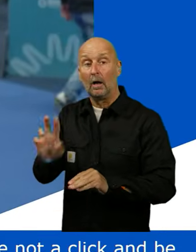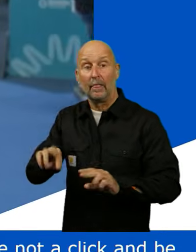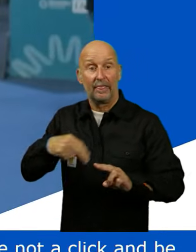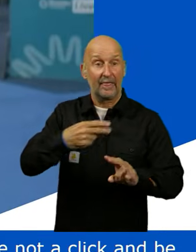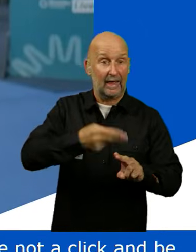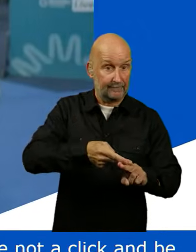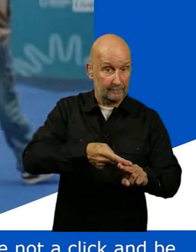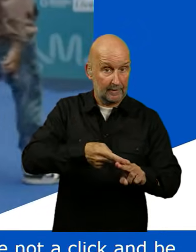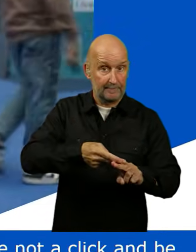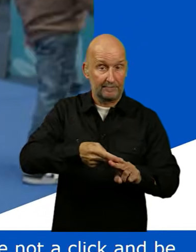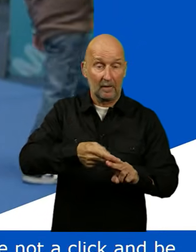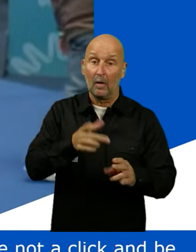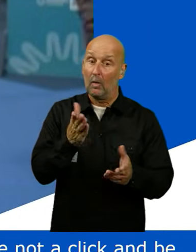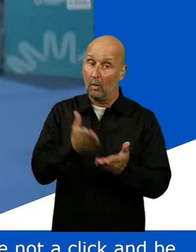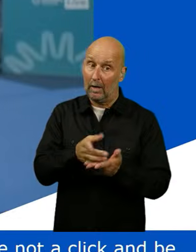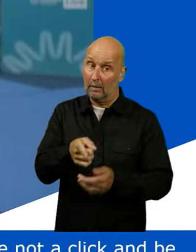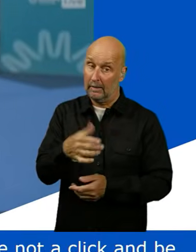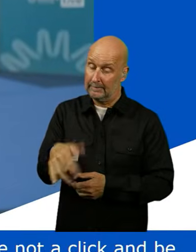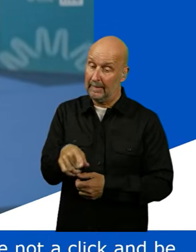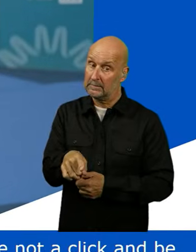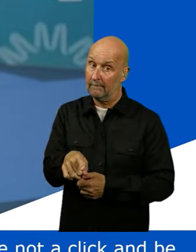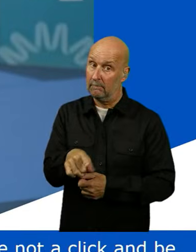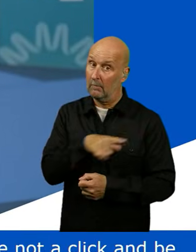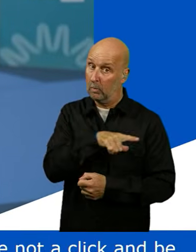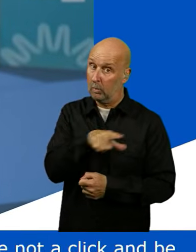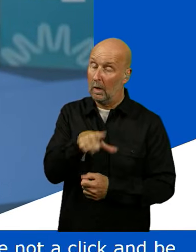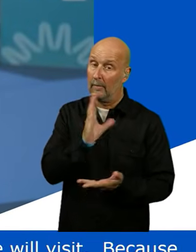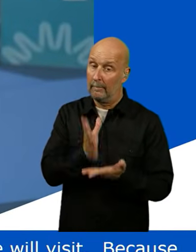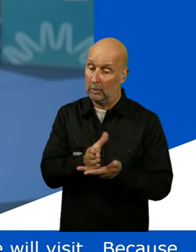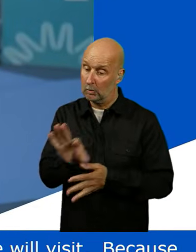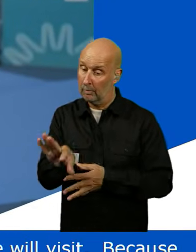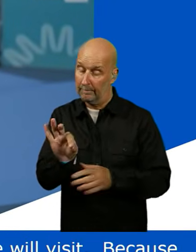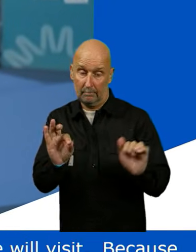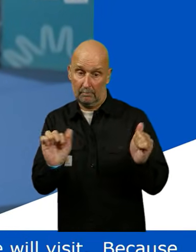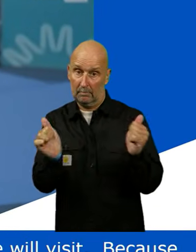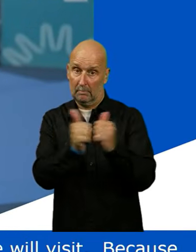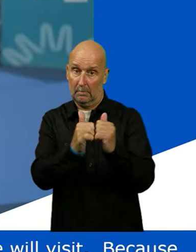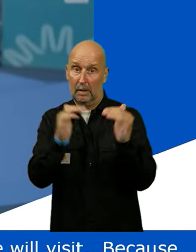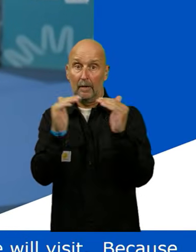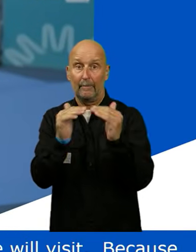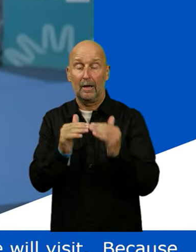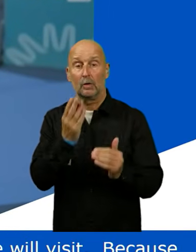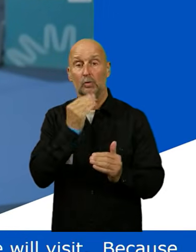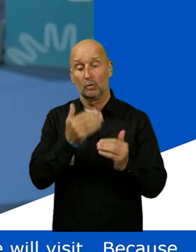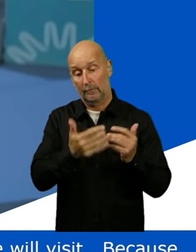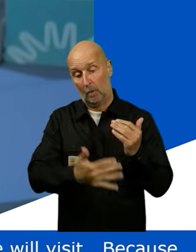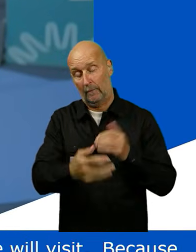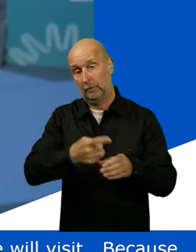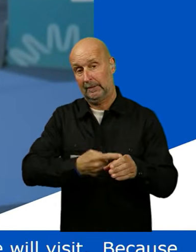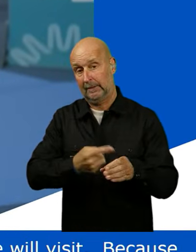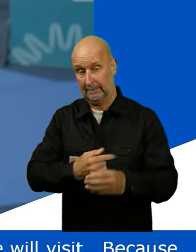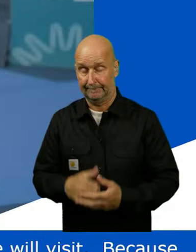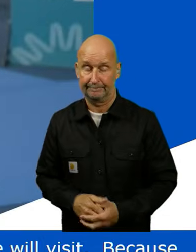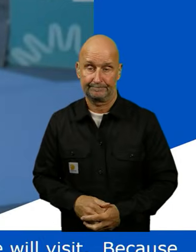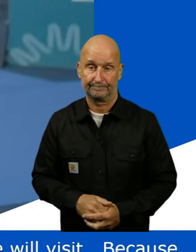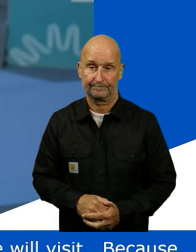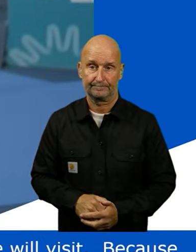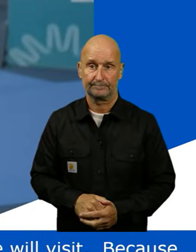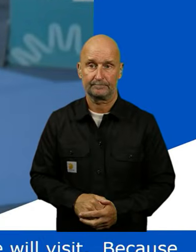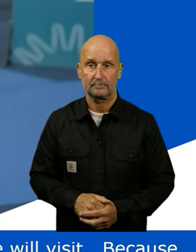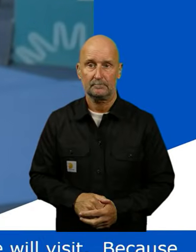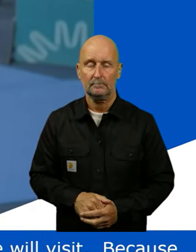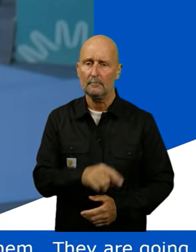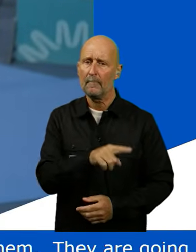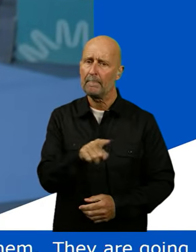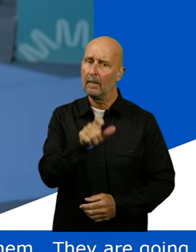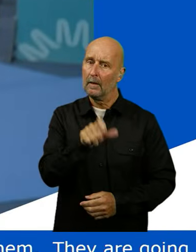Right. Okay, because these are quite expensive products, and you need to make sure it's the right product for them, and they're going to use it for a good number of years. Right. And do they get to